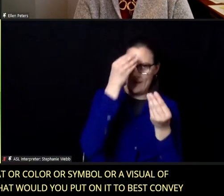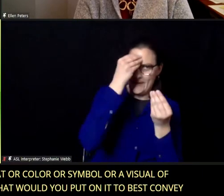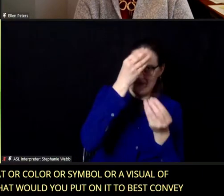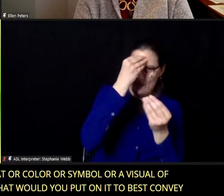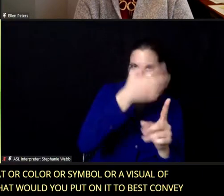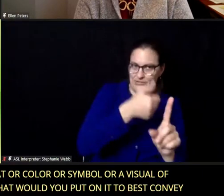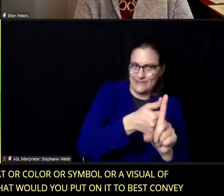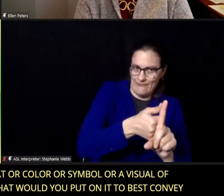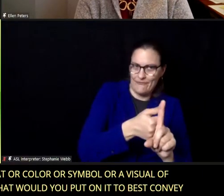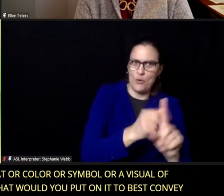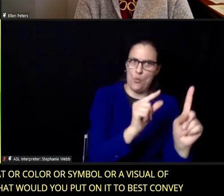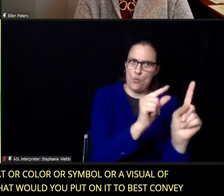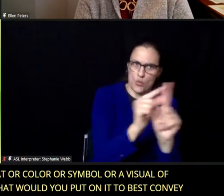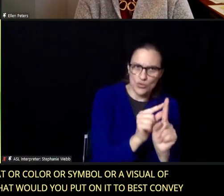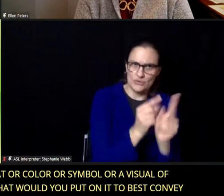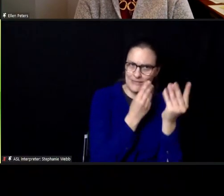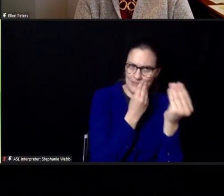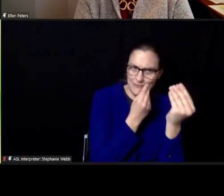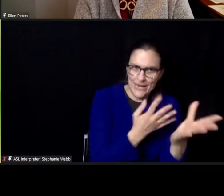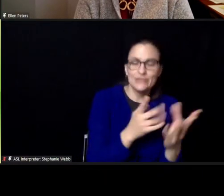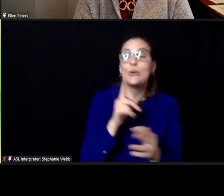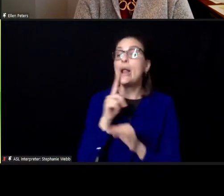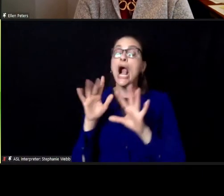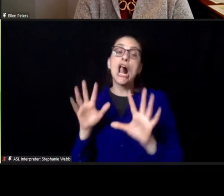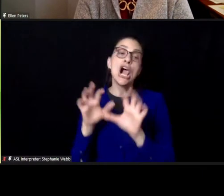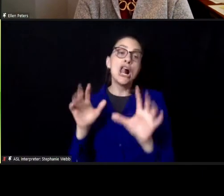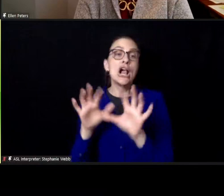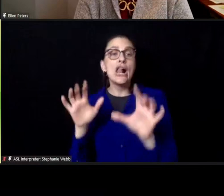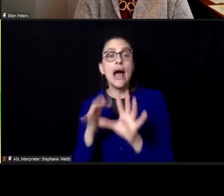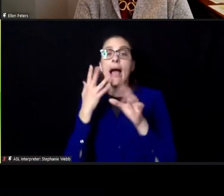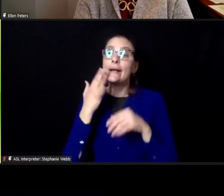or things like that and fonts. Like, yeah,